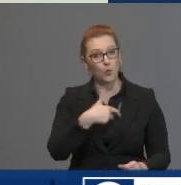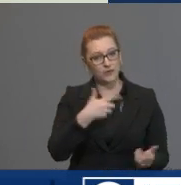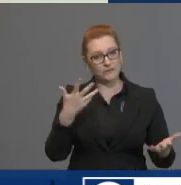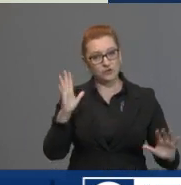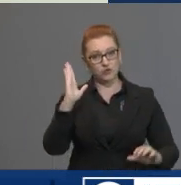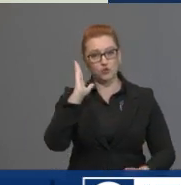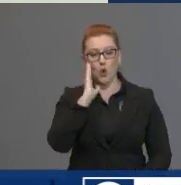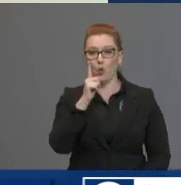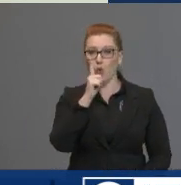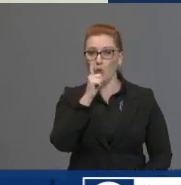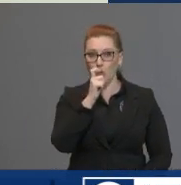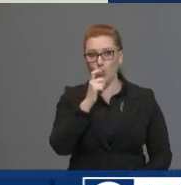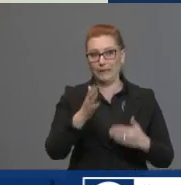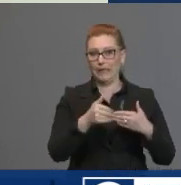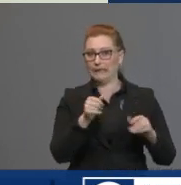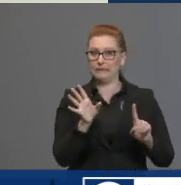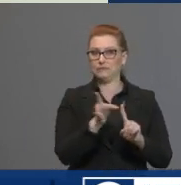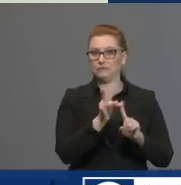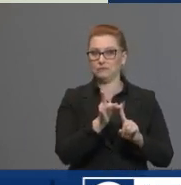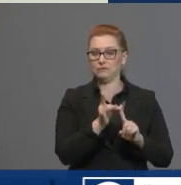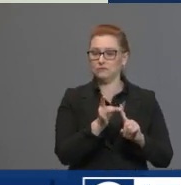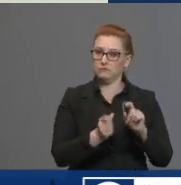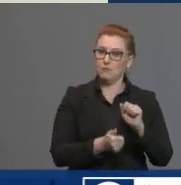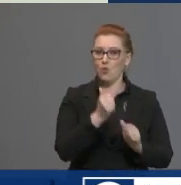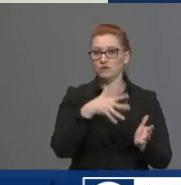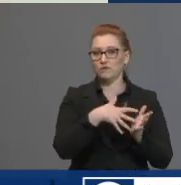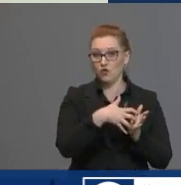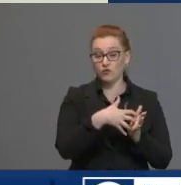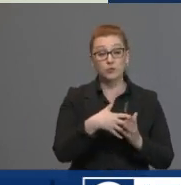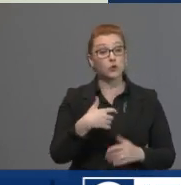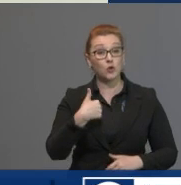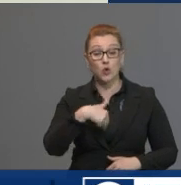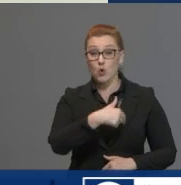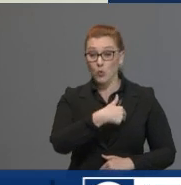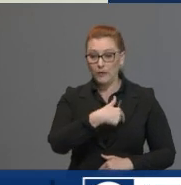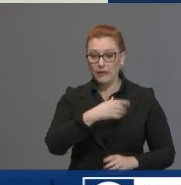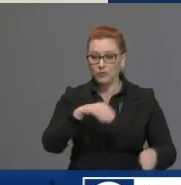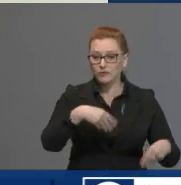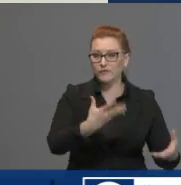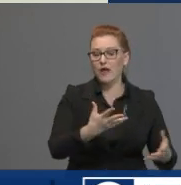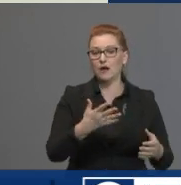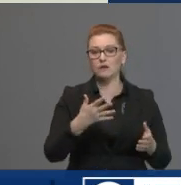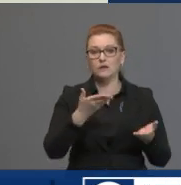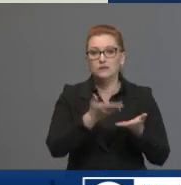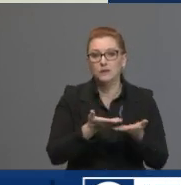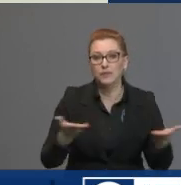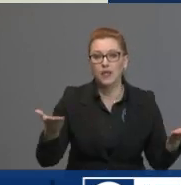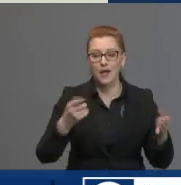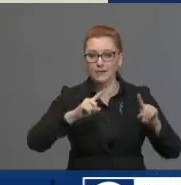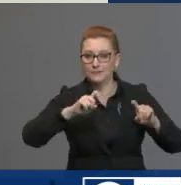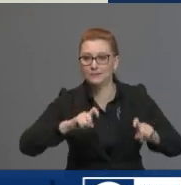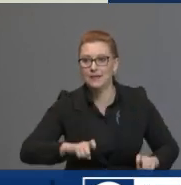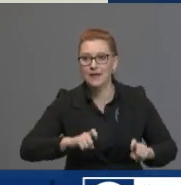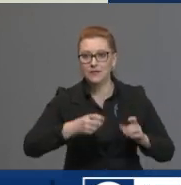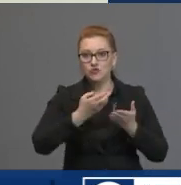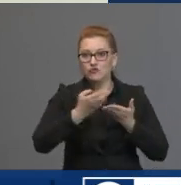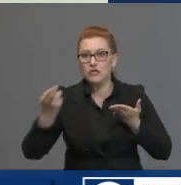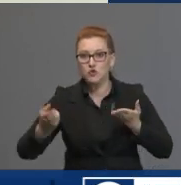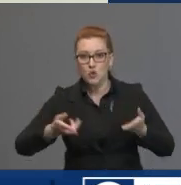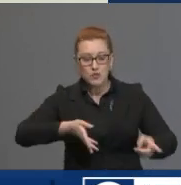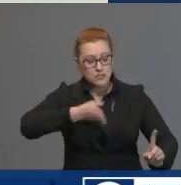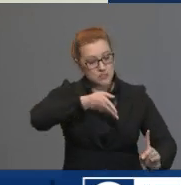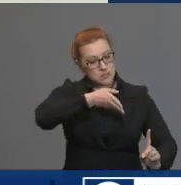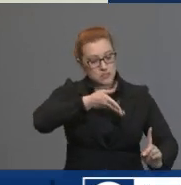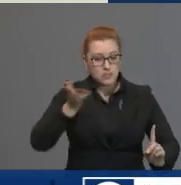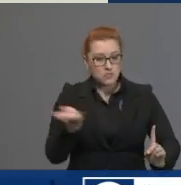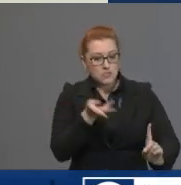is most vulnerable. We're surging resources and supplies and tests to those areas. and we're